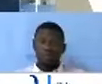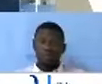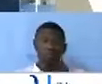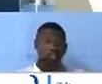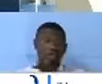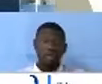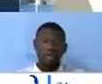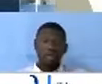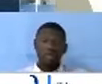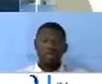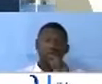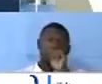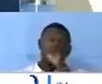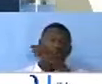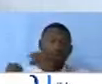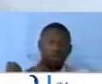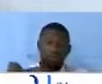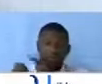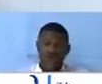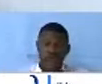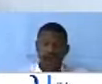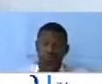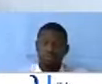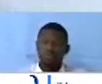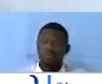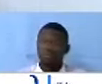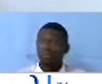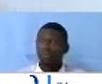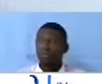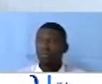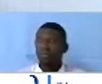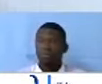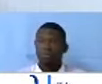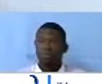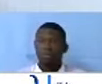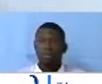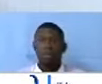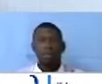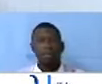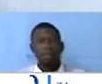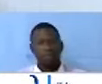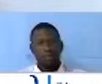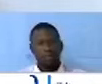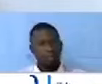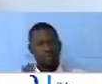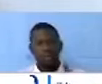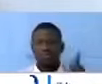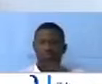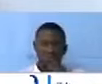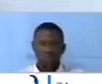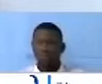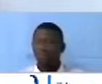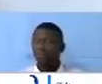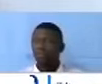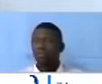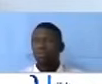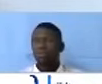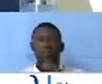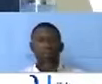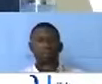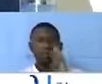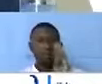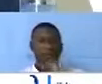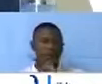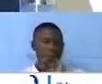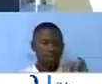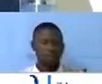Me machine wi yow sa bopa ya ko don say you withdraw that is wrong. Ni nga delo sa cadeau wu amu Mr. Barry, No,